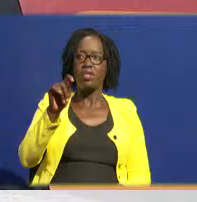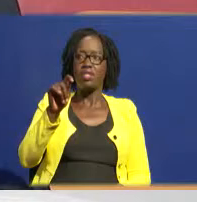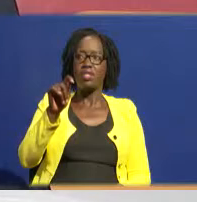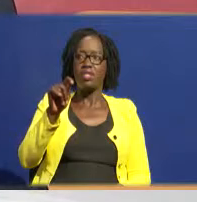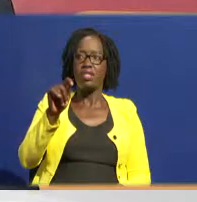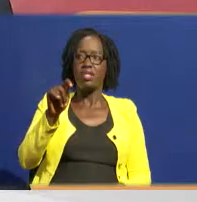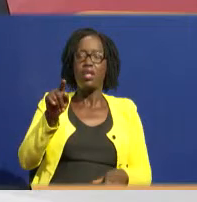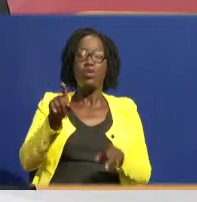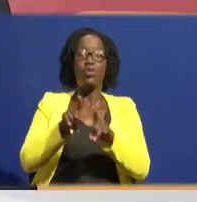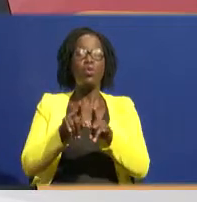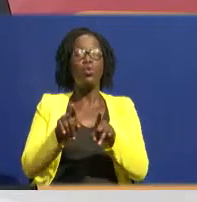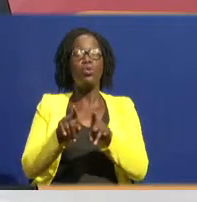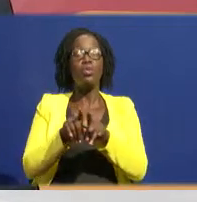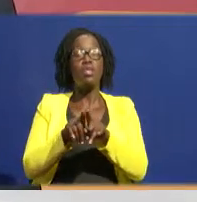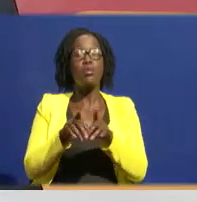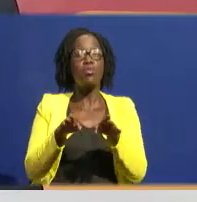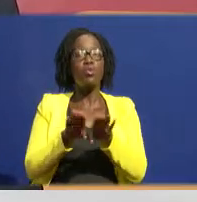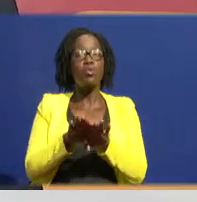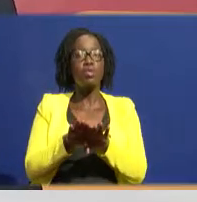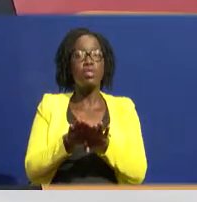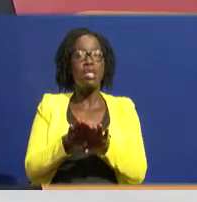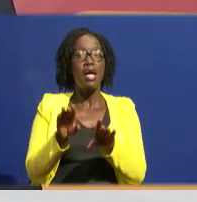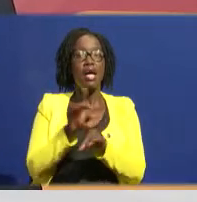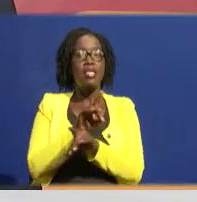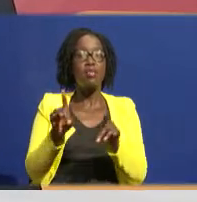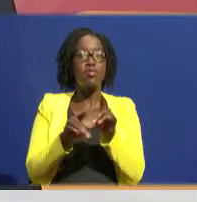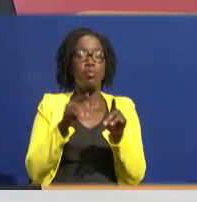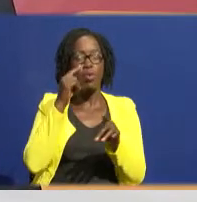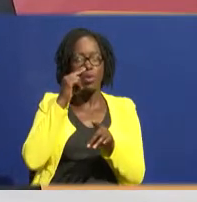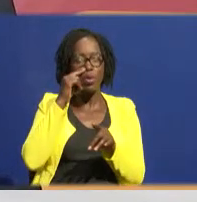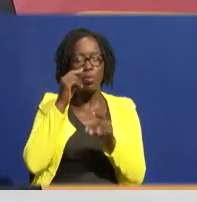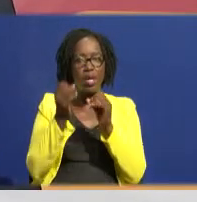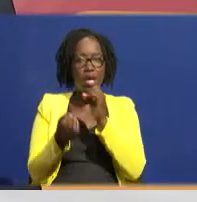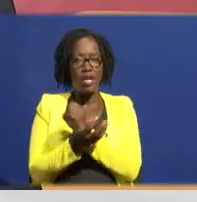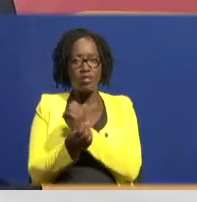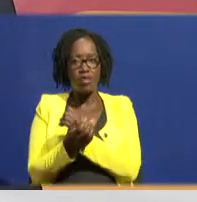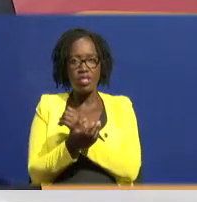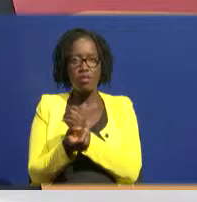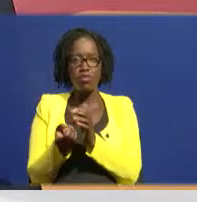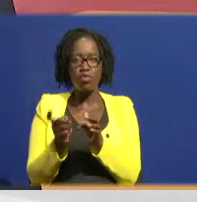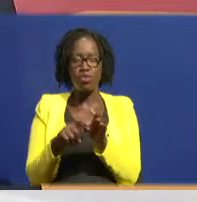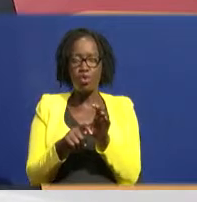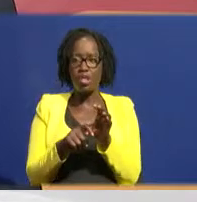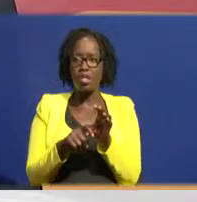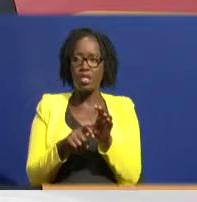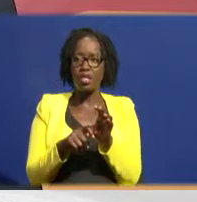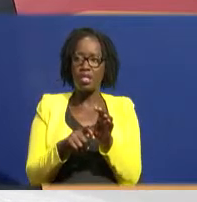and everybody's going to be home. We need to advise our children to join the TVET